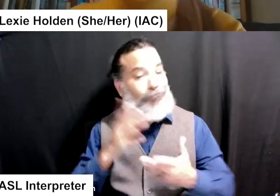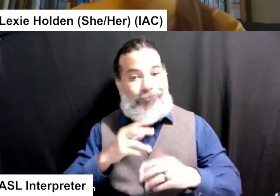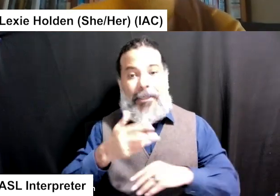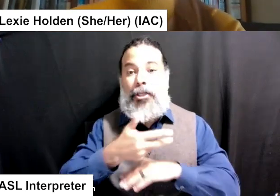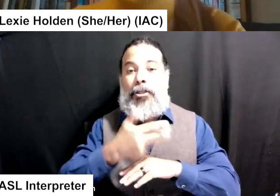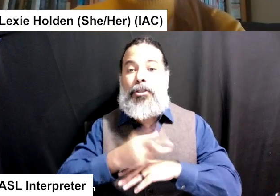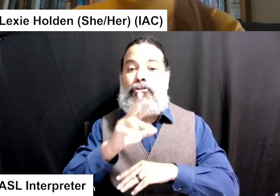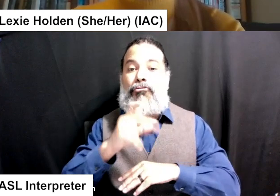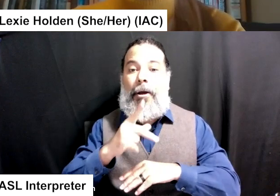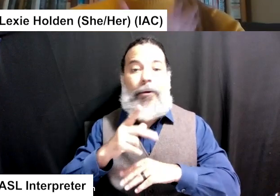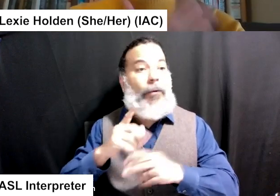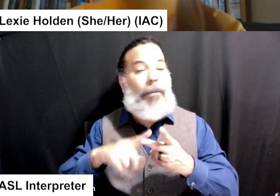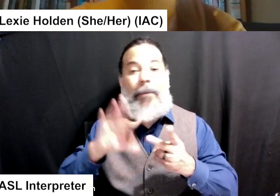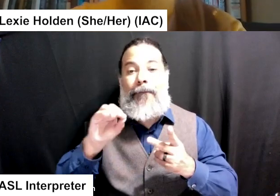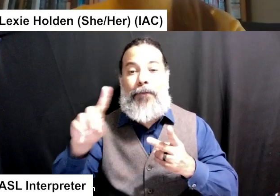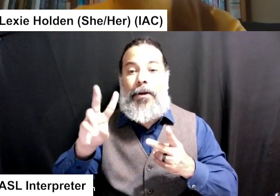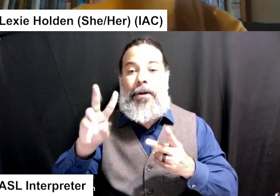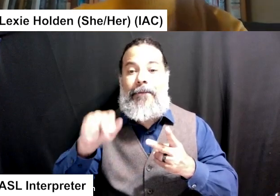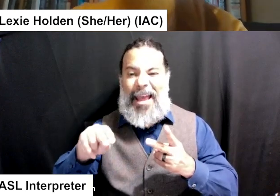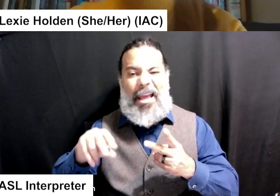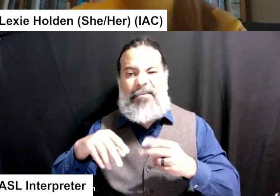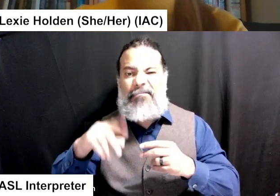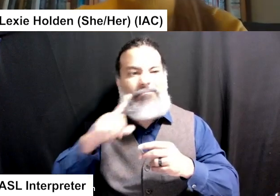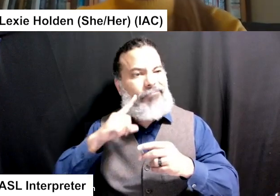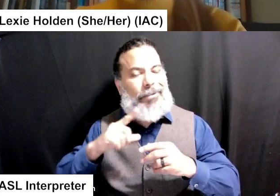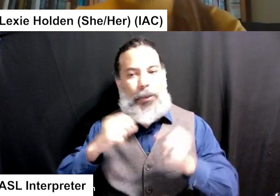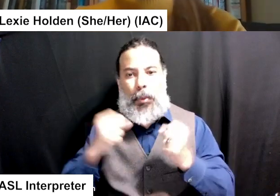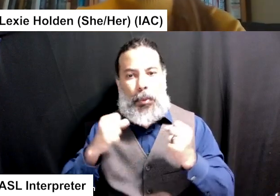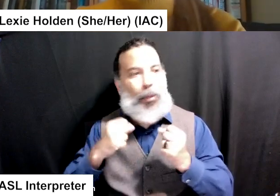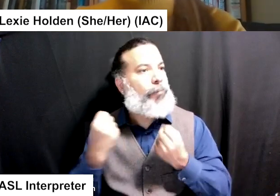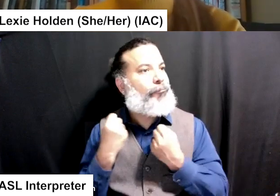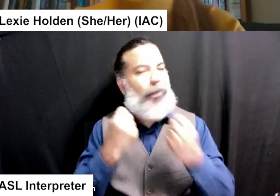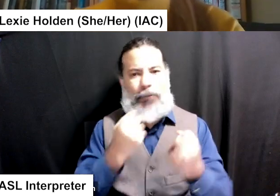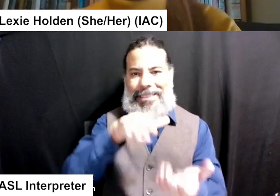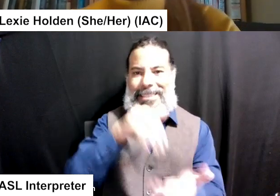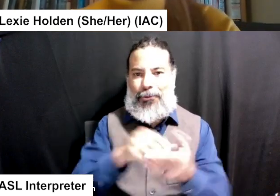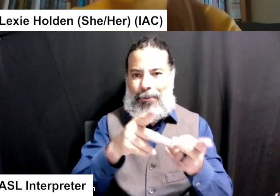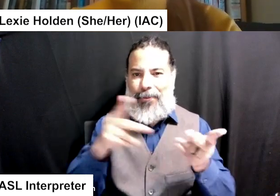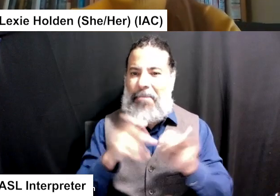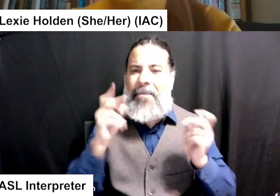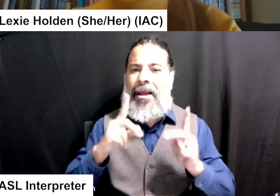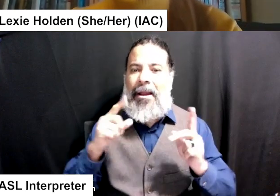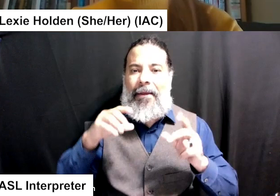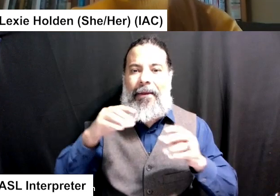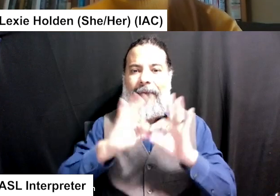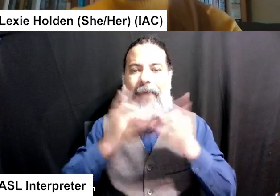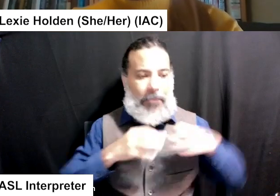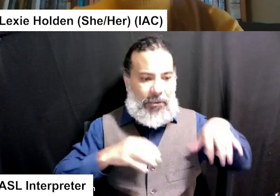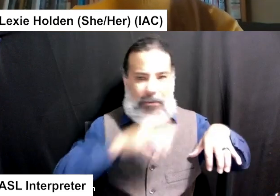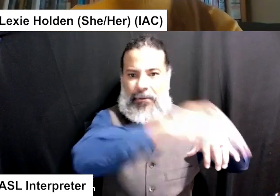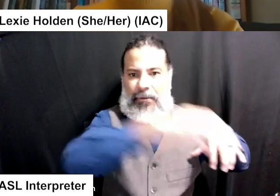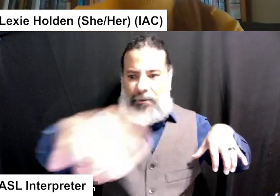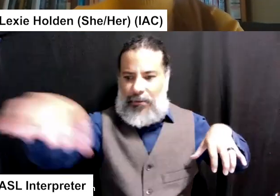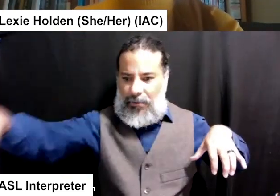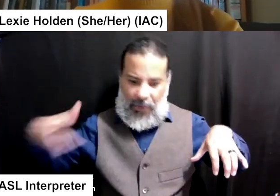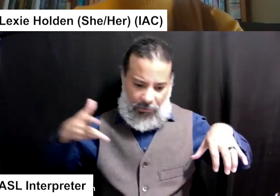they'll load up a refrigerated van, drive it out, kind of a central location for many families who are very rurally located